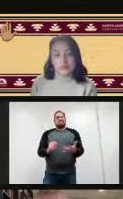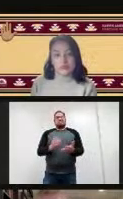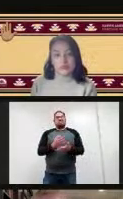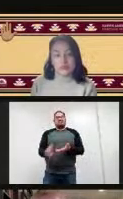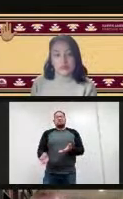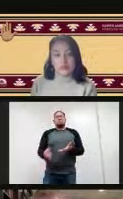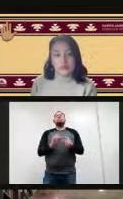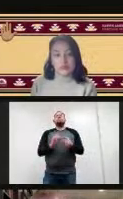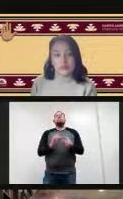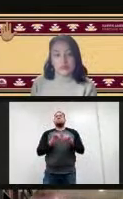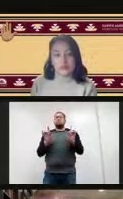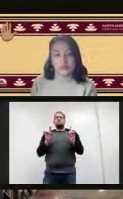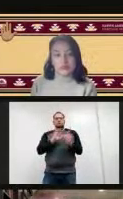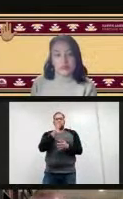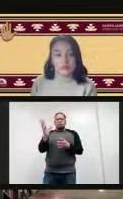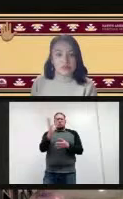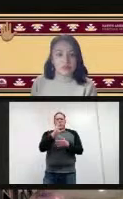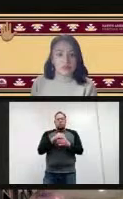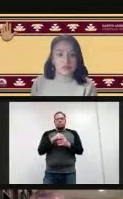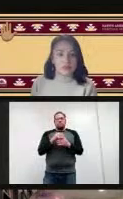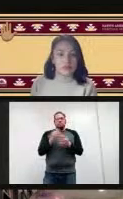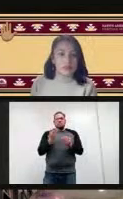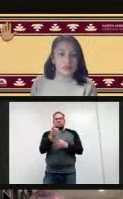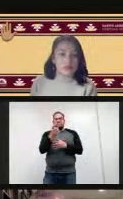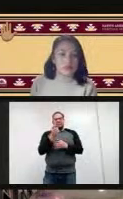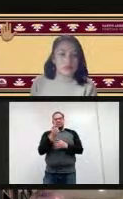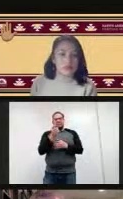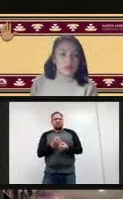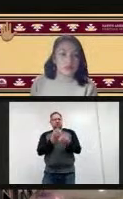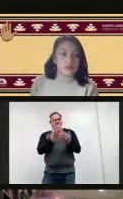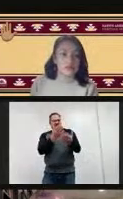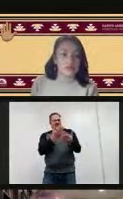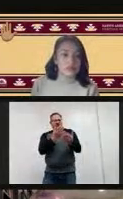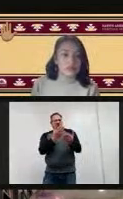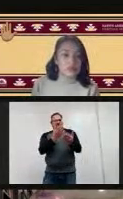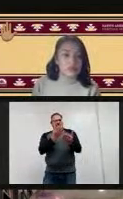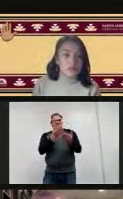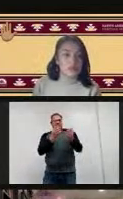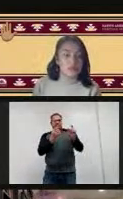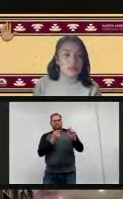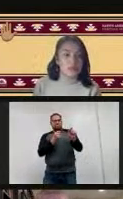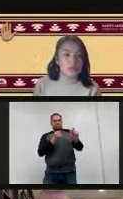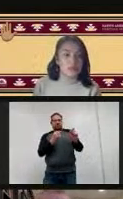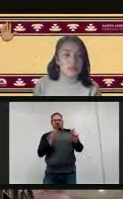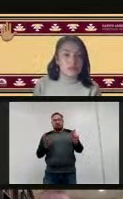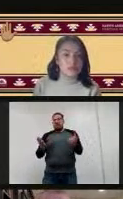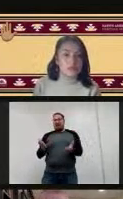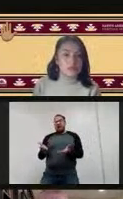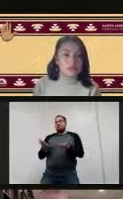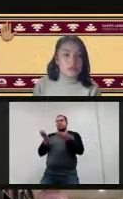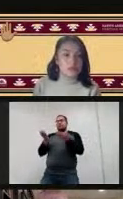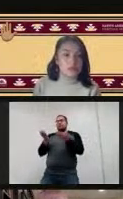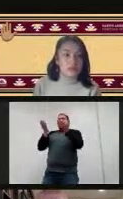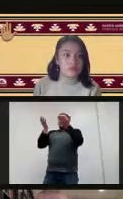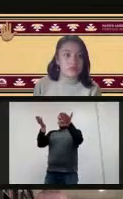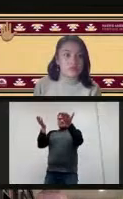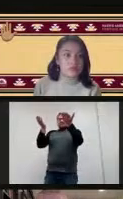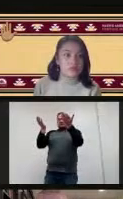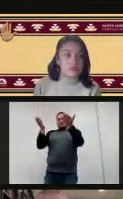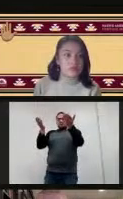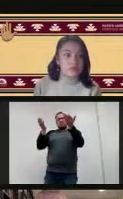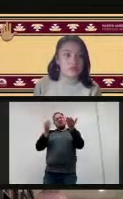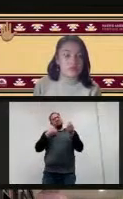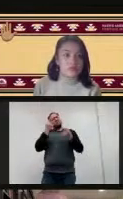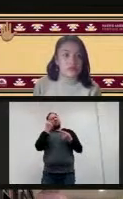incorporate what you had suggested into the bullet where it starts with uplifts. I'm wondering